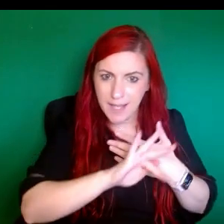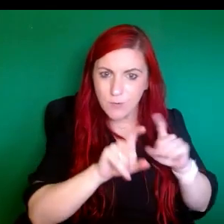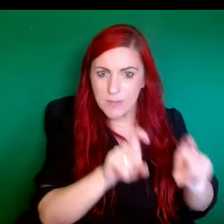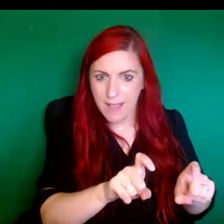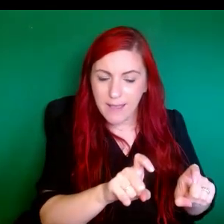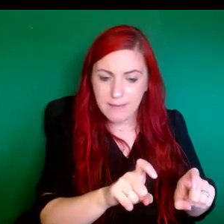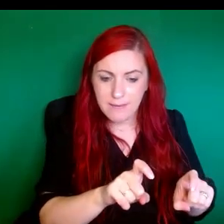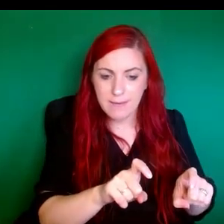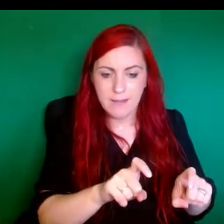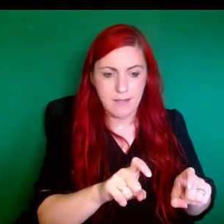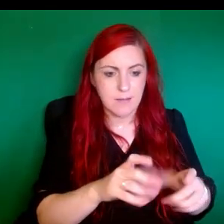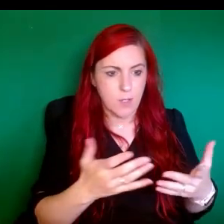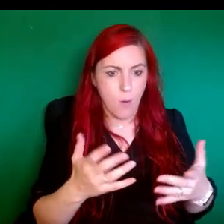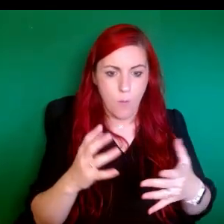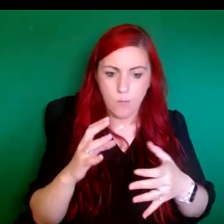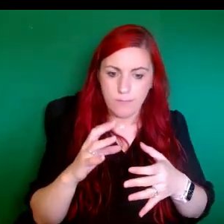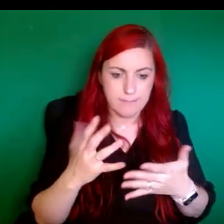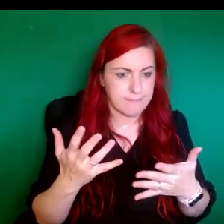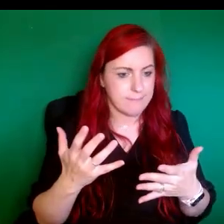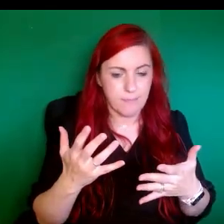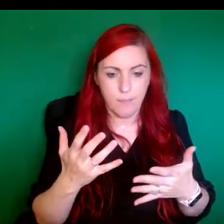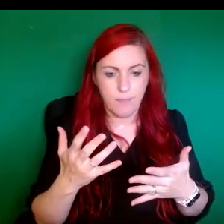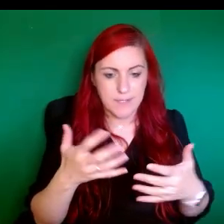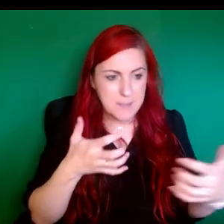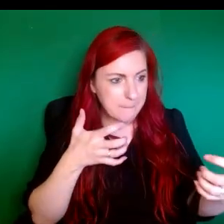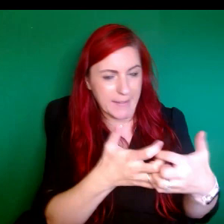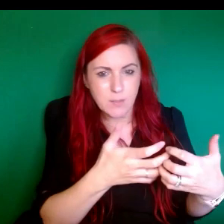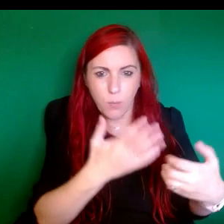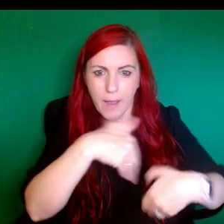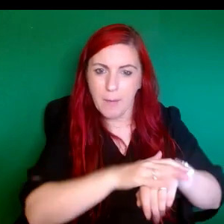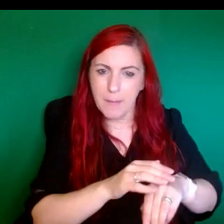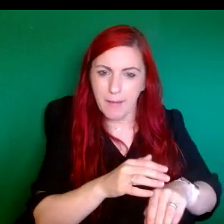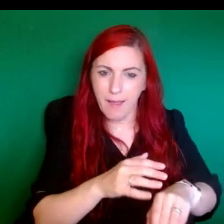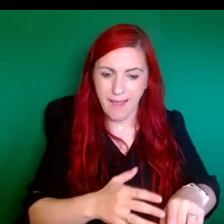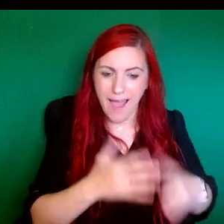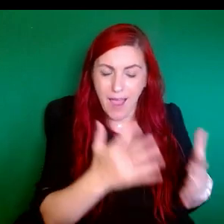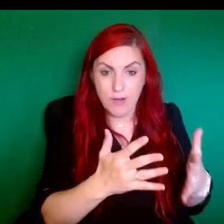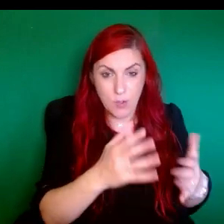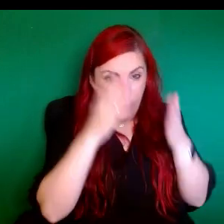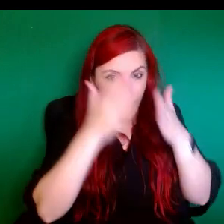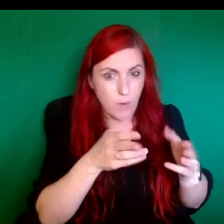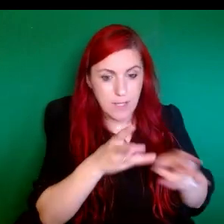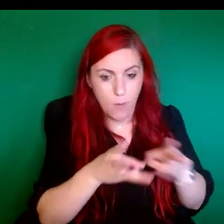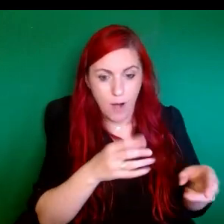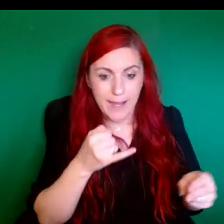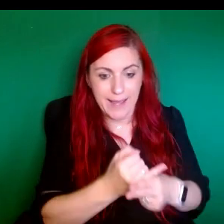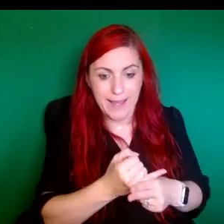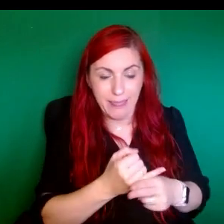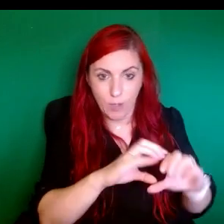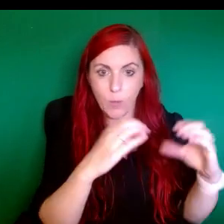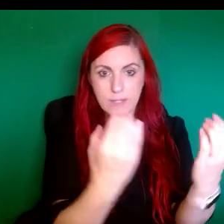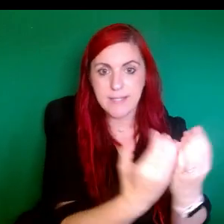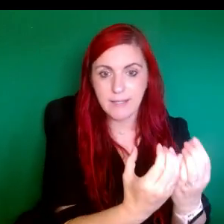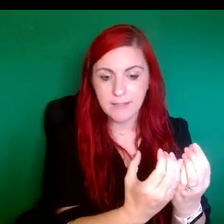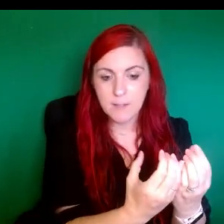you are safe, and that's where we try to concentrate. Most of our work is out into the community, where we have our outreach service